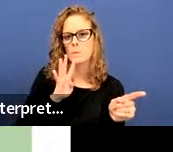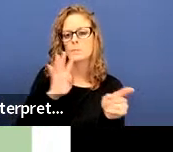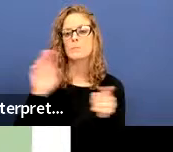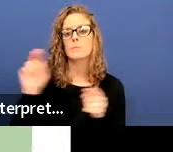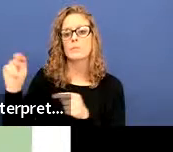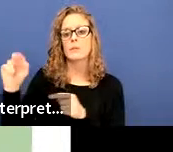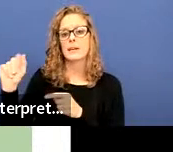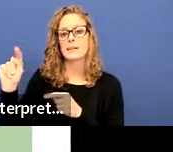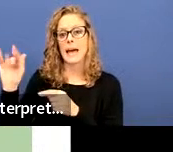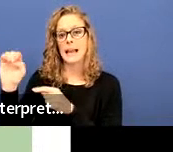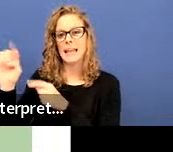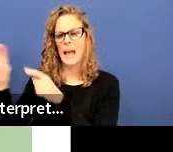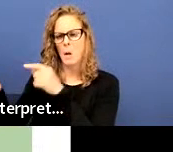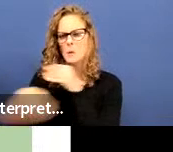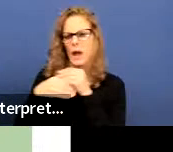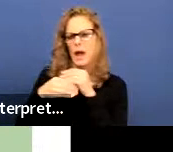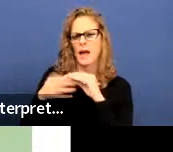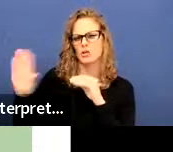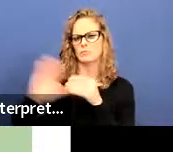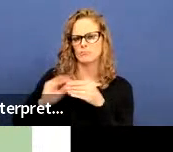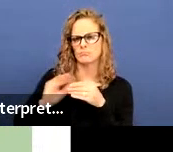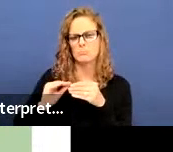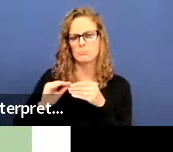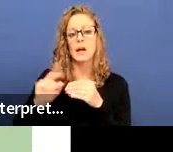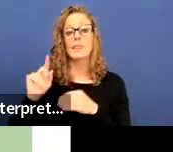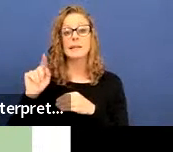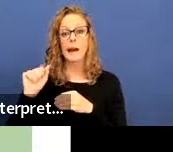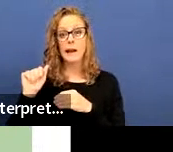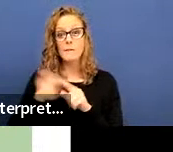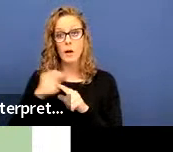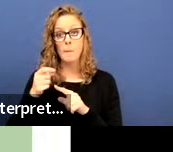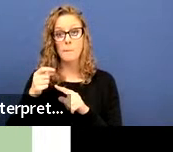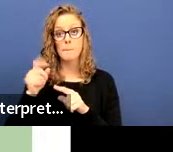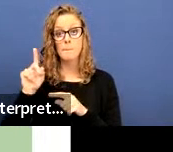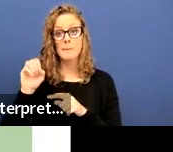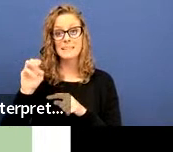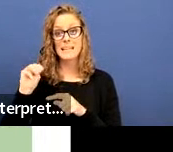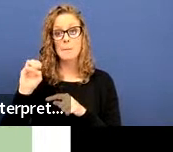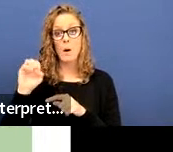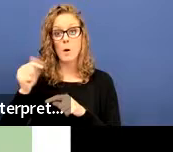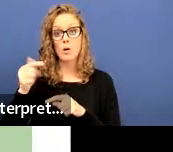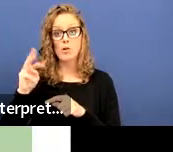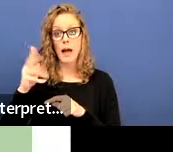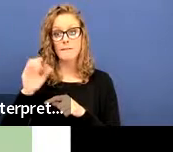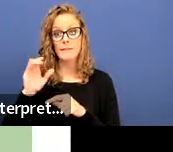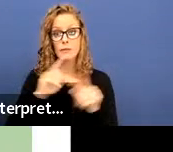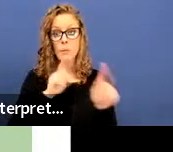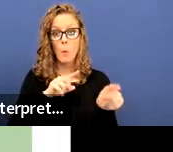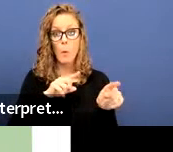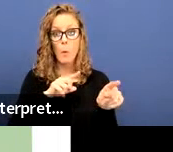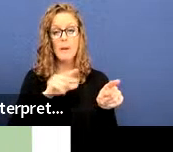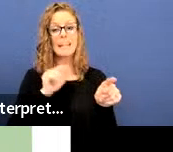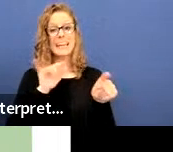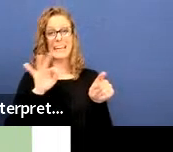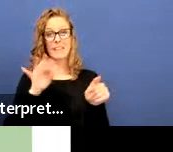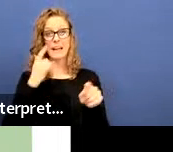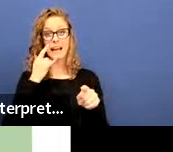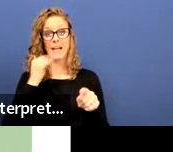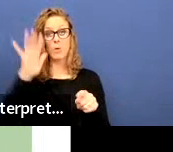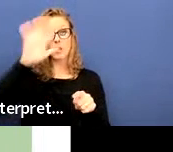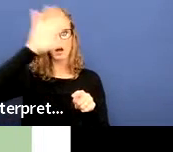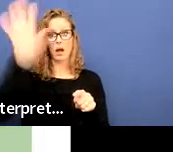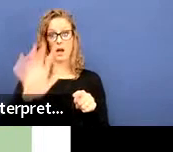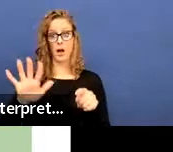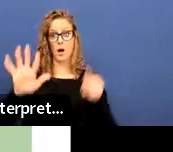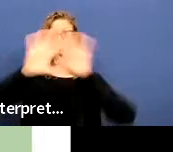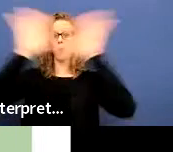data here, so from our demographic report, if we're looking at the California overall, there's a total of